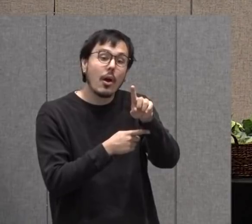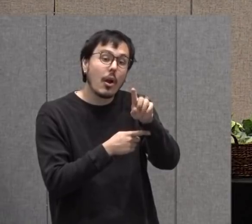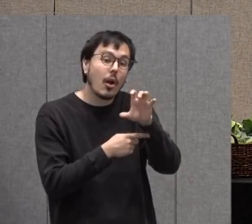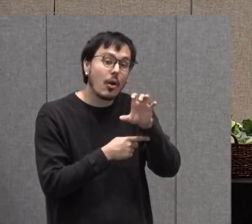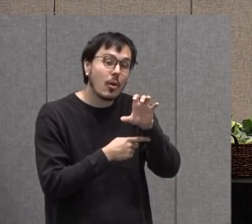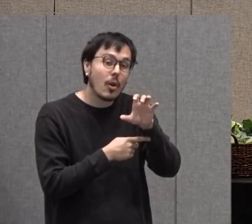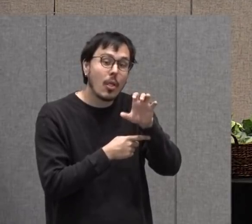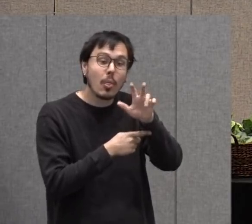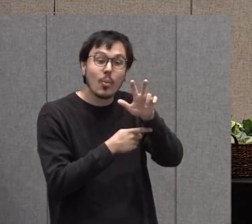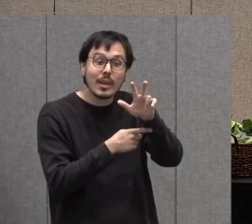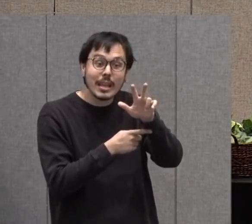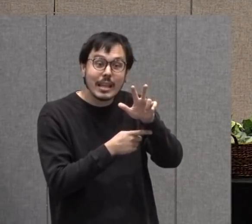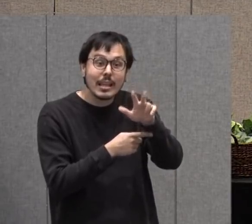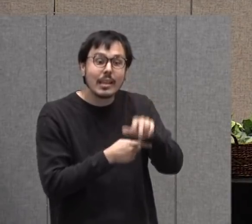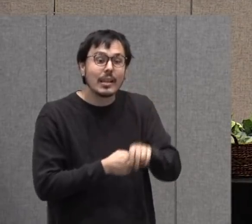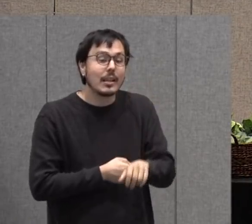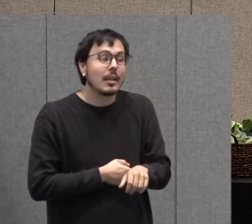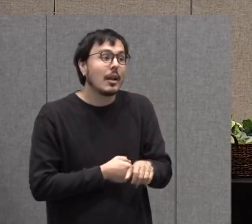103.